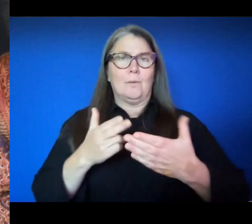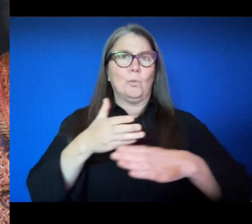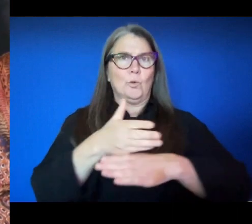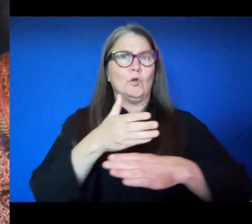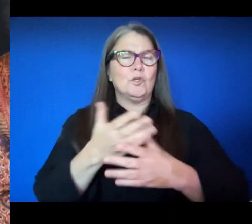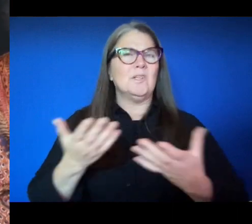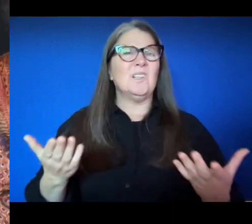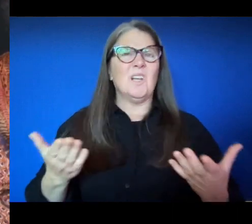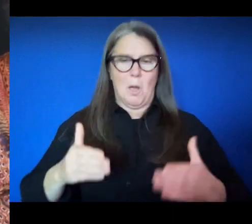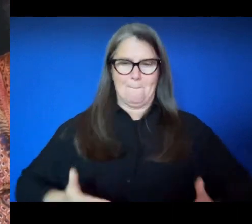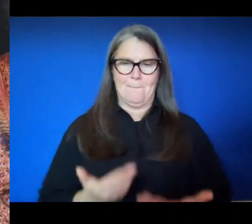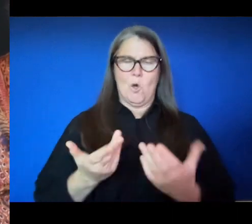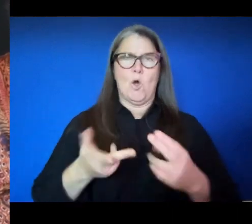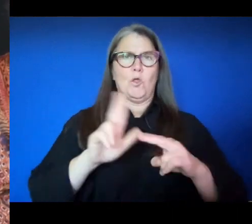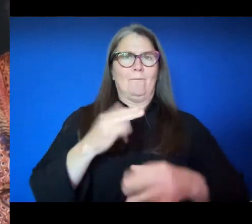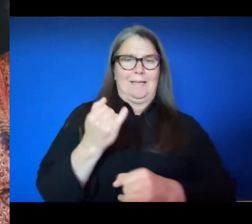a white woman myself,